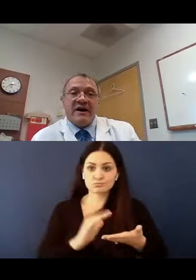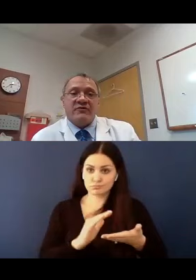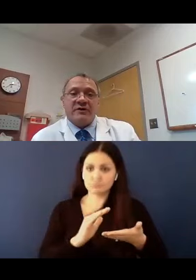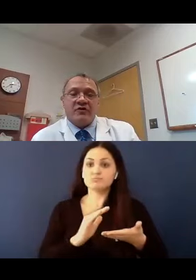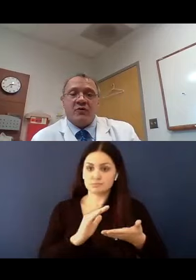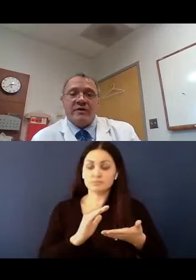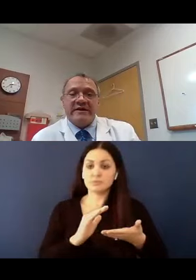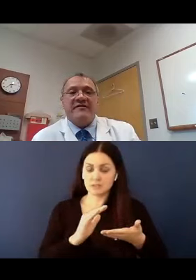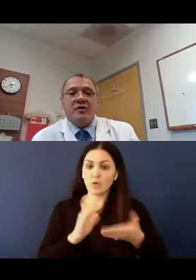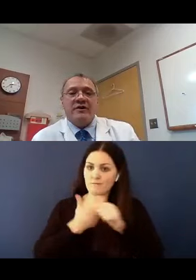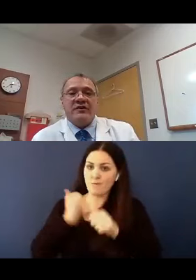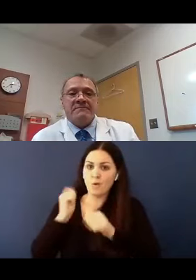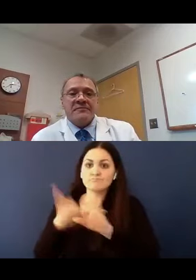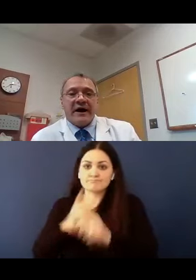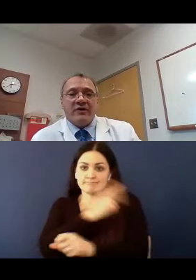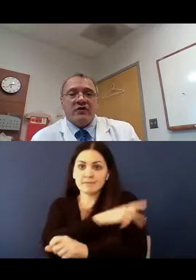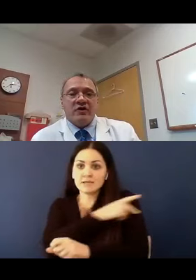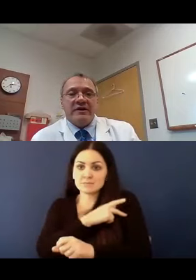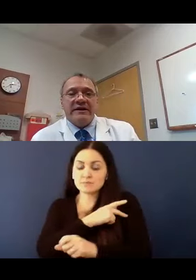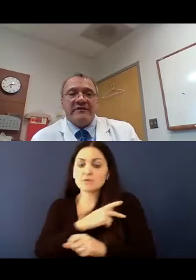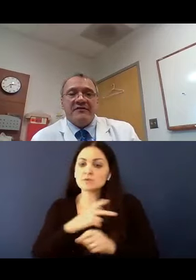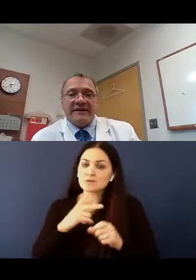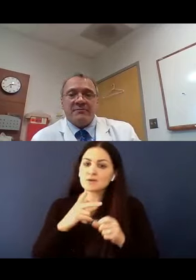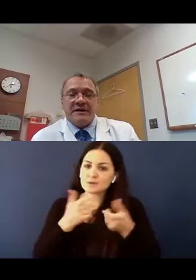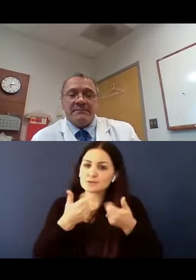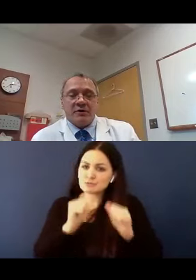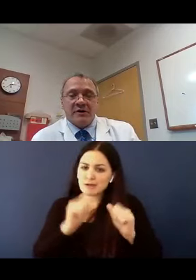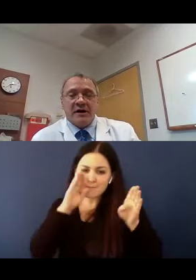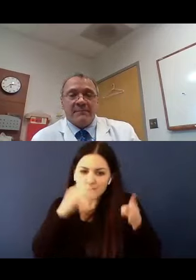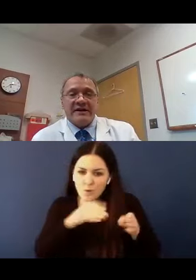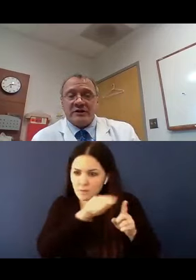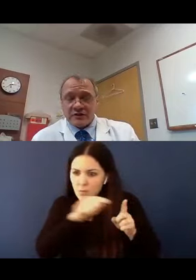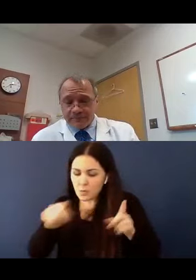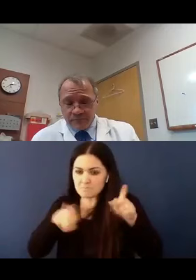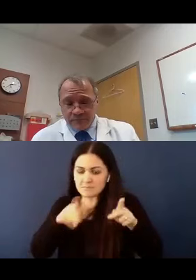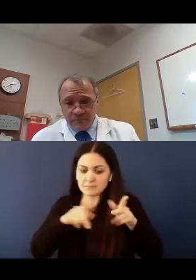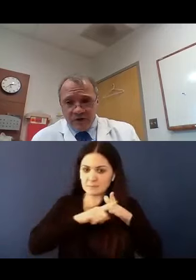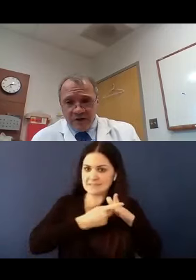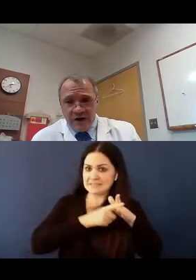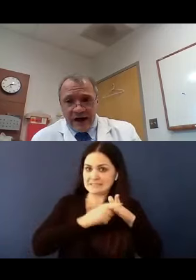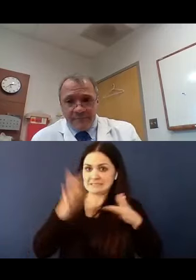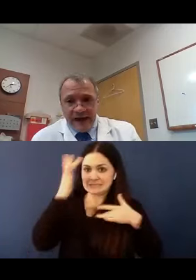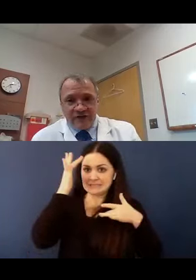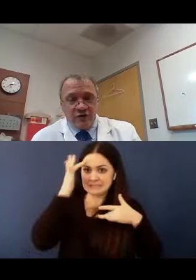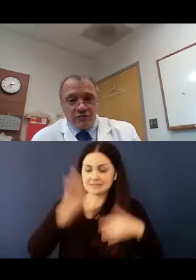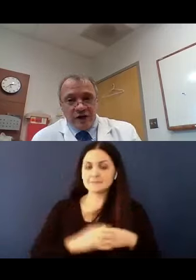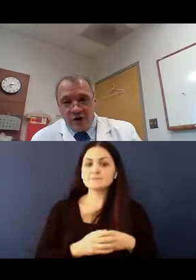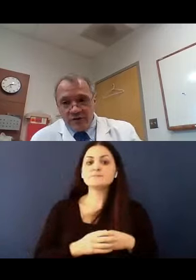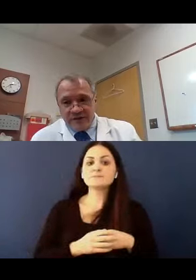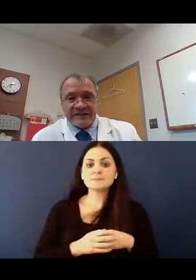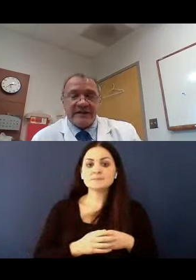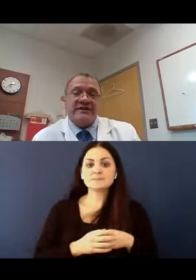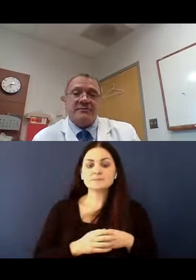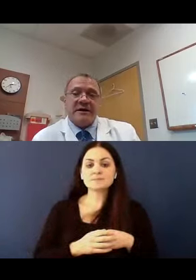into the hospital. So we're really focusing on those early infected patients. As you